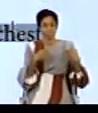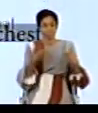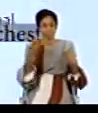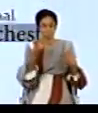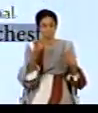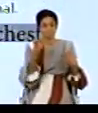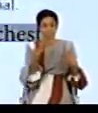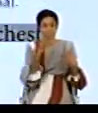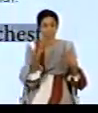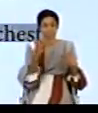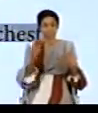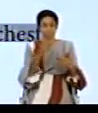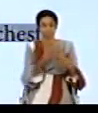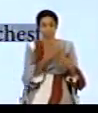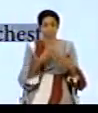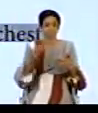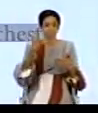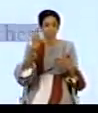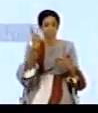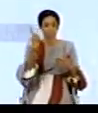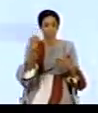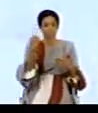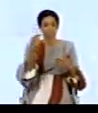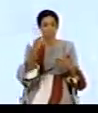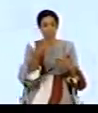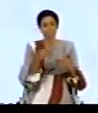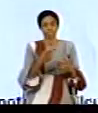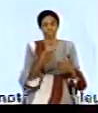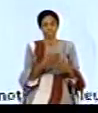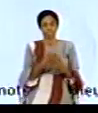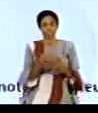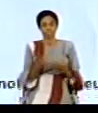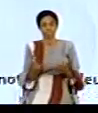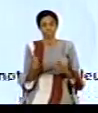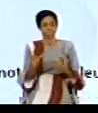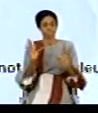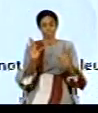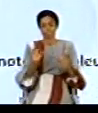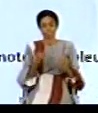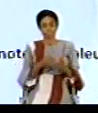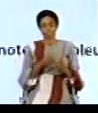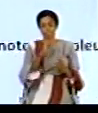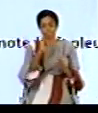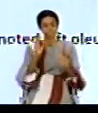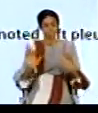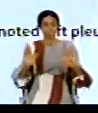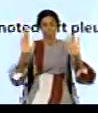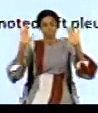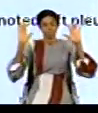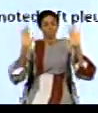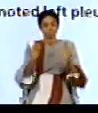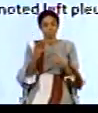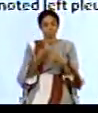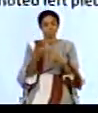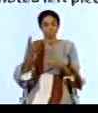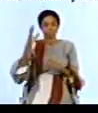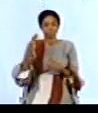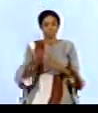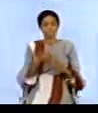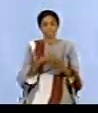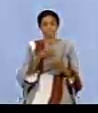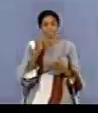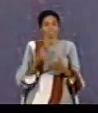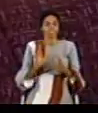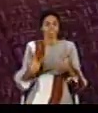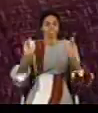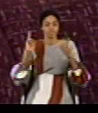And this is a miracle. There's no other word to describe it. It's a miracle, and it's a miracle that needs to be shared and needs to